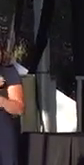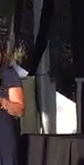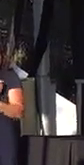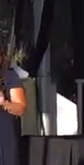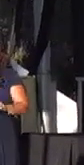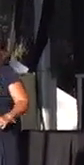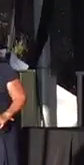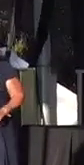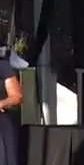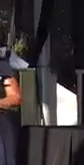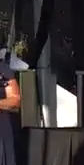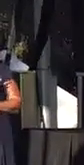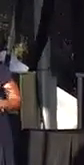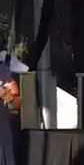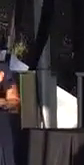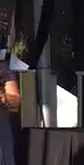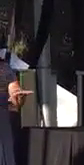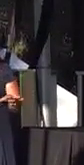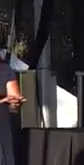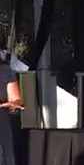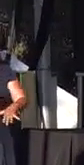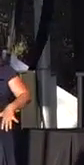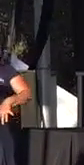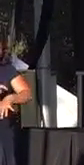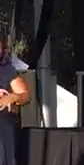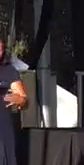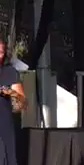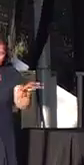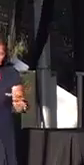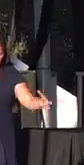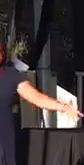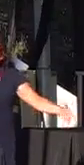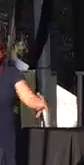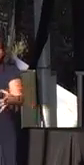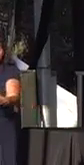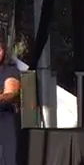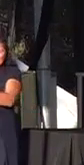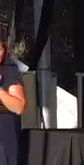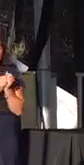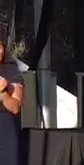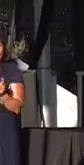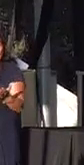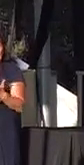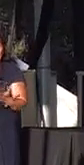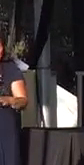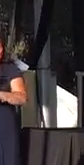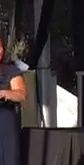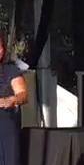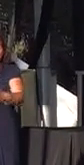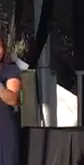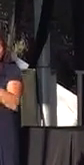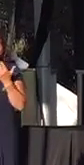rights movement. It's time to bring the movements back together, and that's what I'm calling on today.